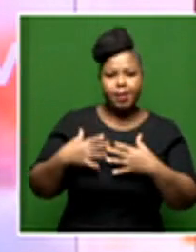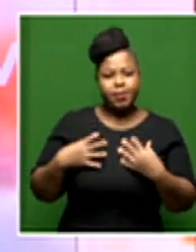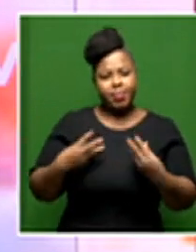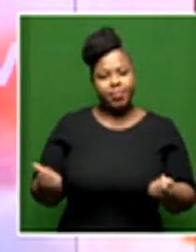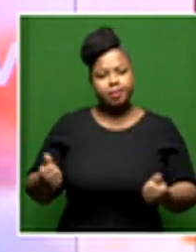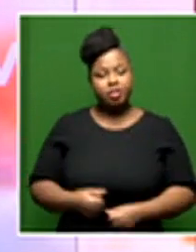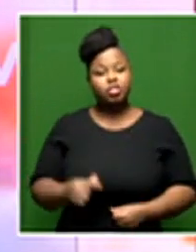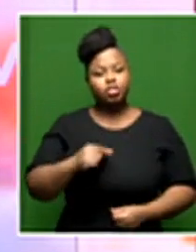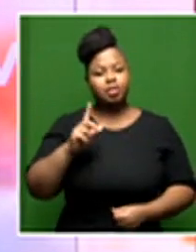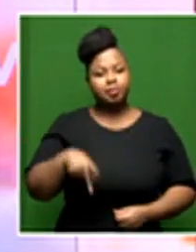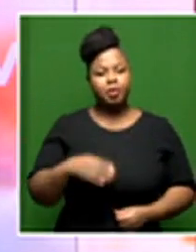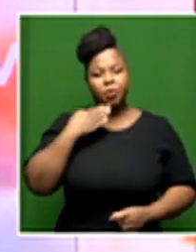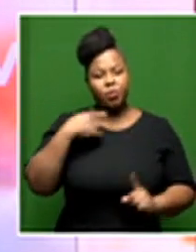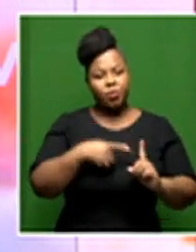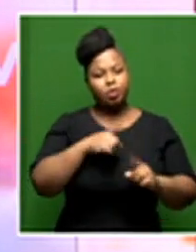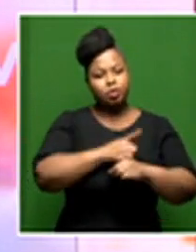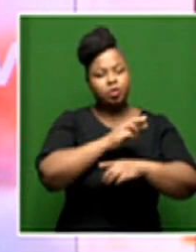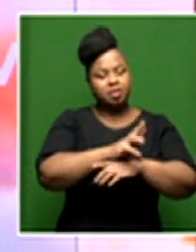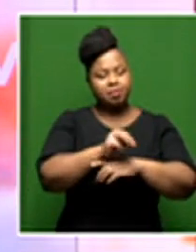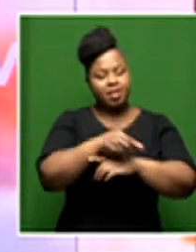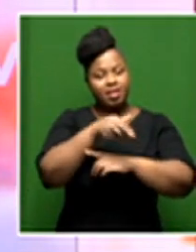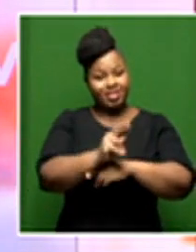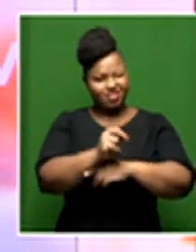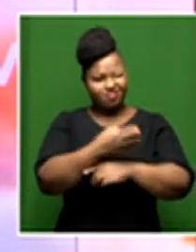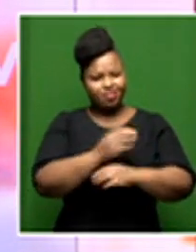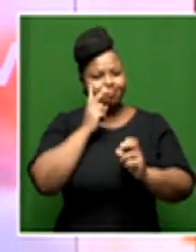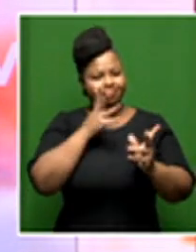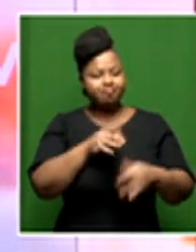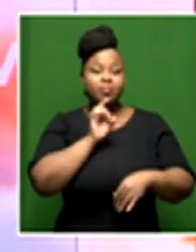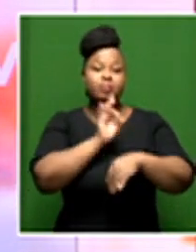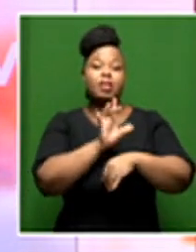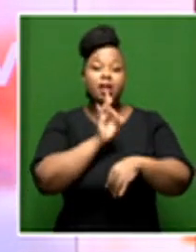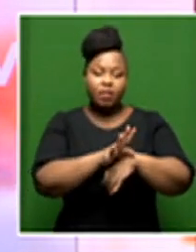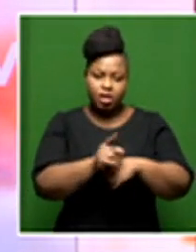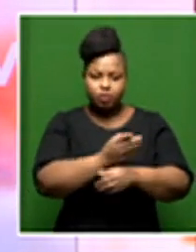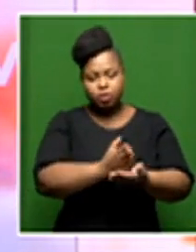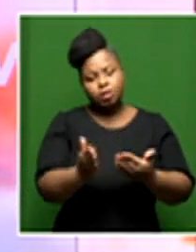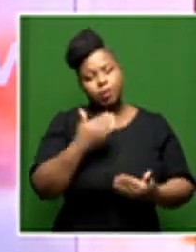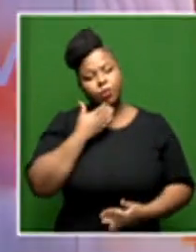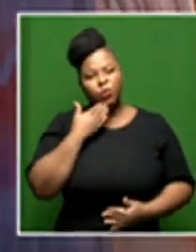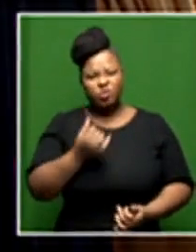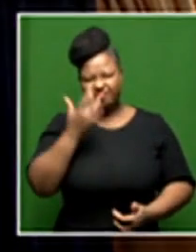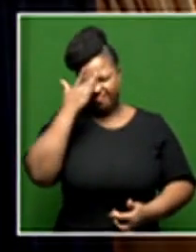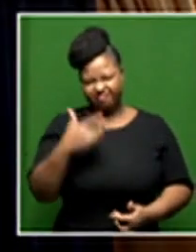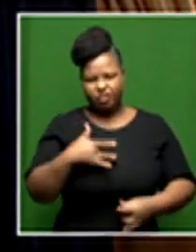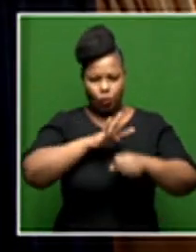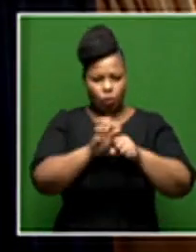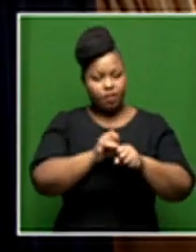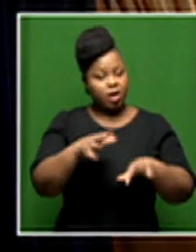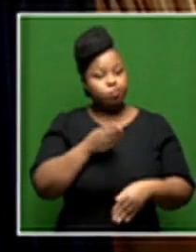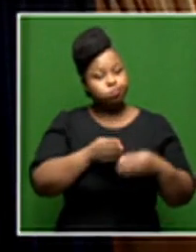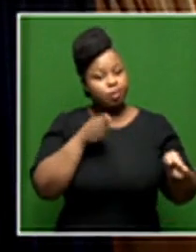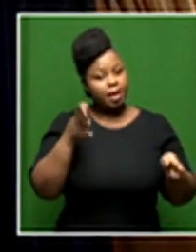advice. General practitioner Dr. Mullen Mckay is our guest to advise our Health Talk viewers affected by